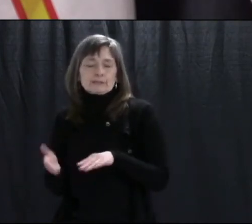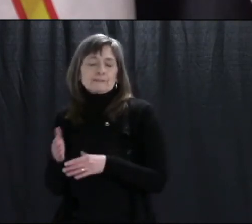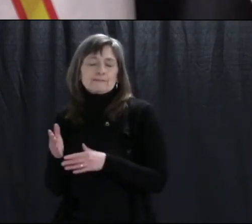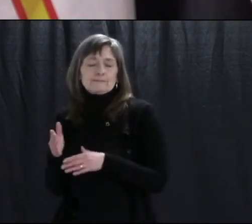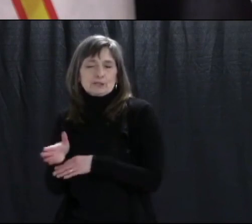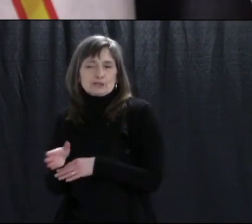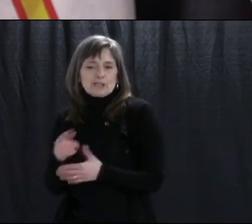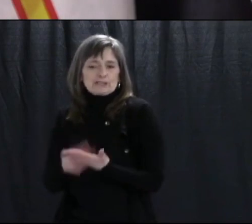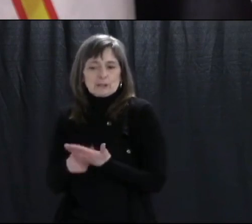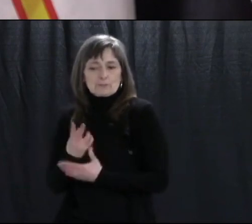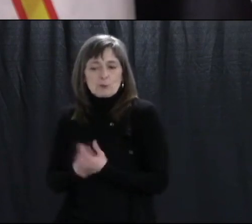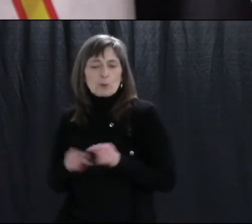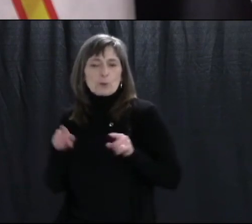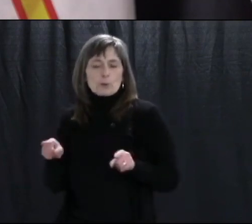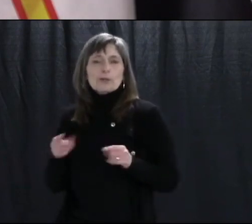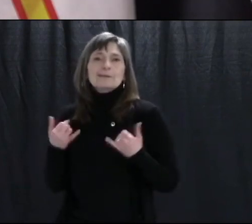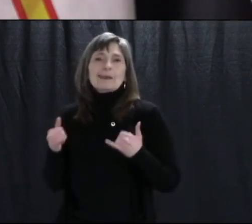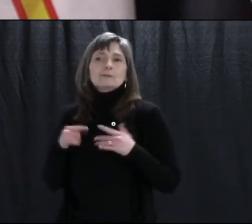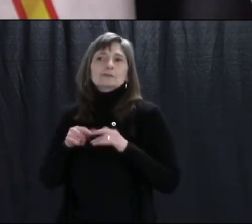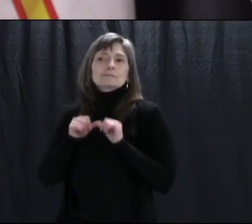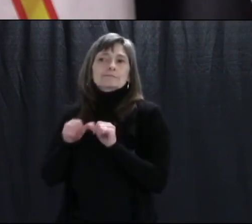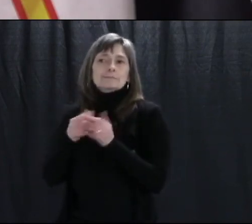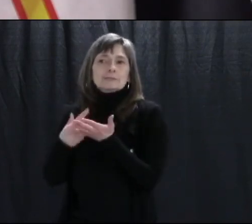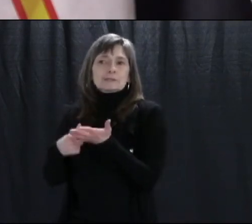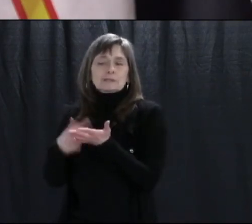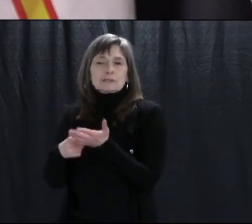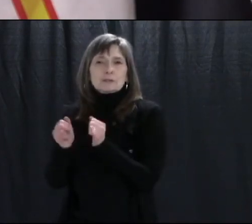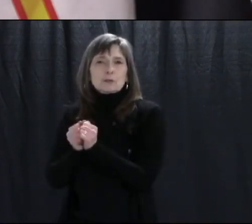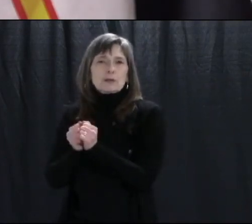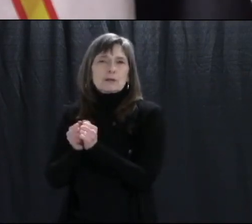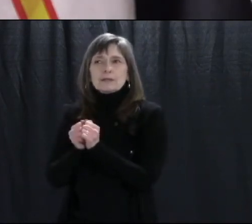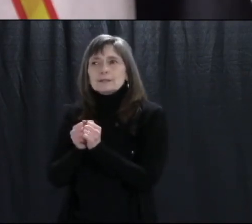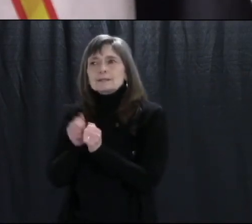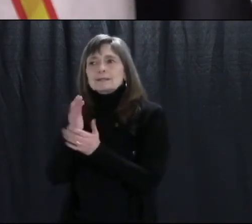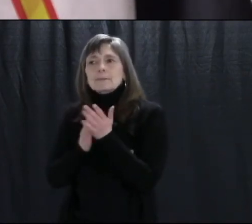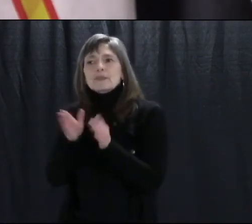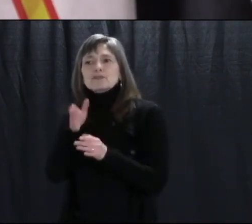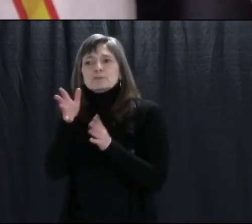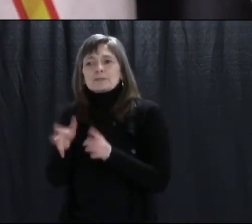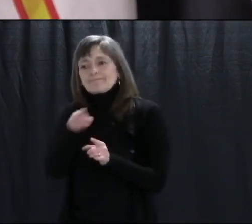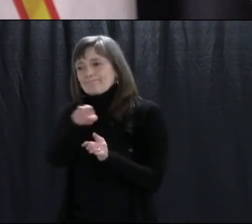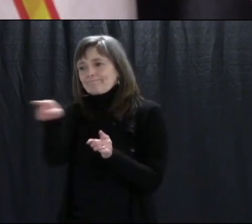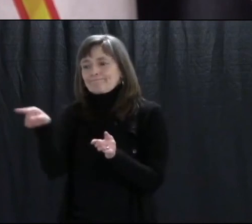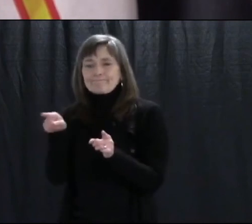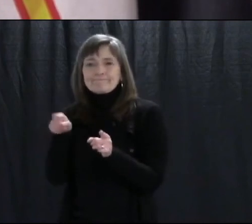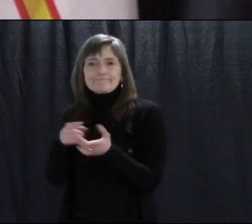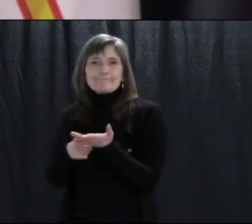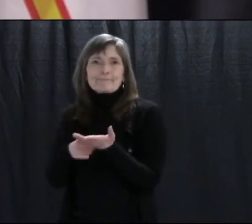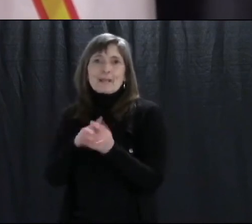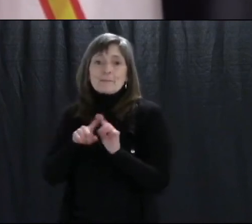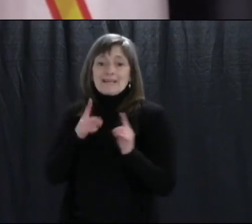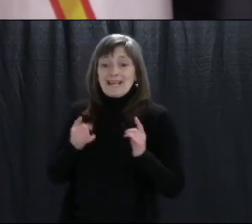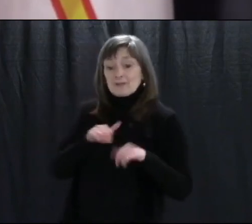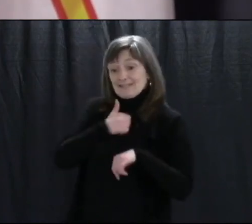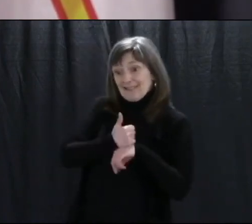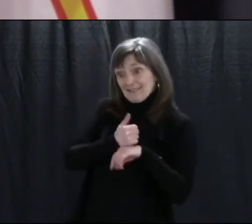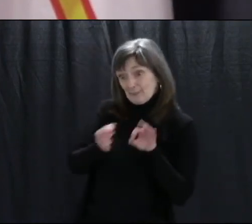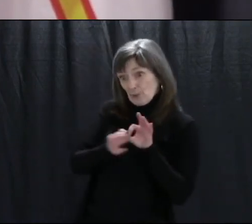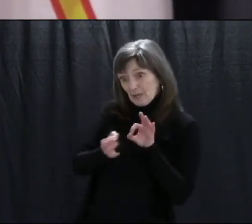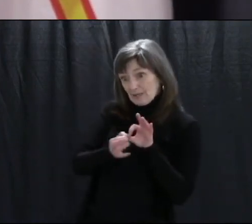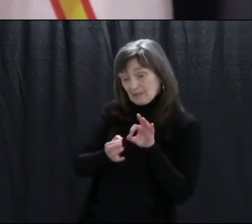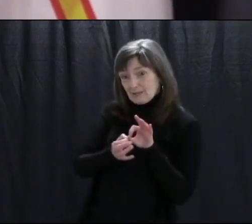So we're, in discussions now with, some of the impacted individuals here. But this is a process in terms of price setting